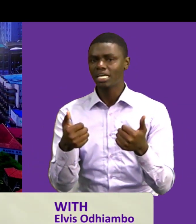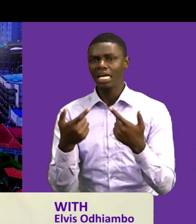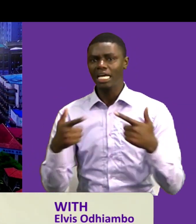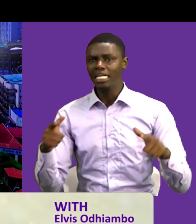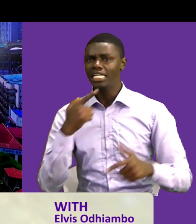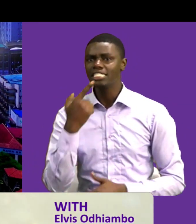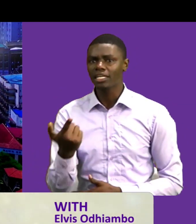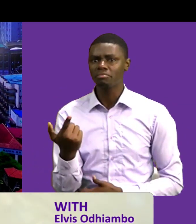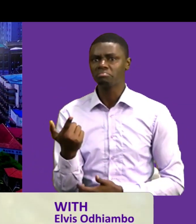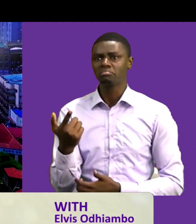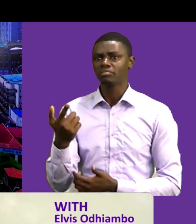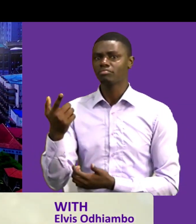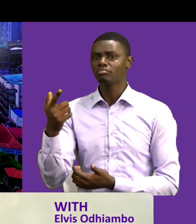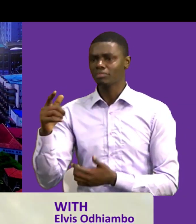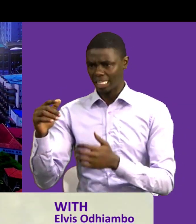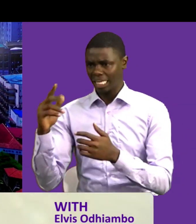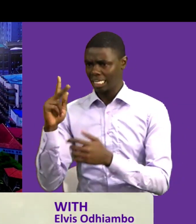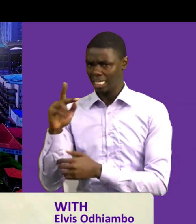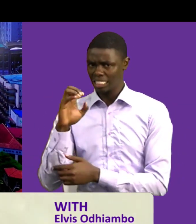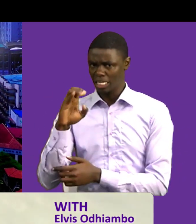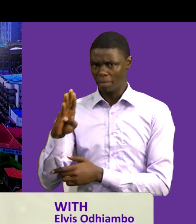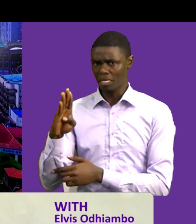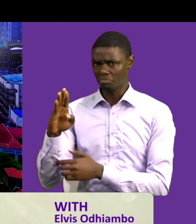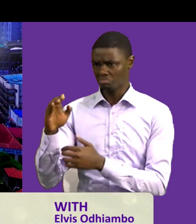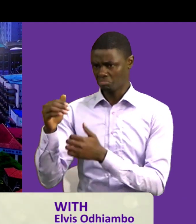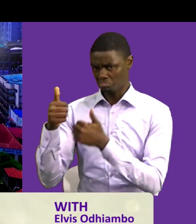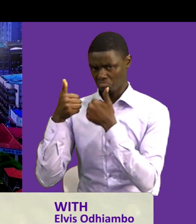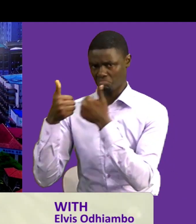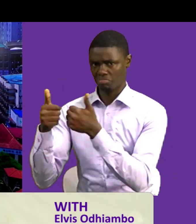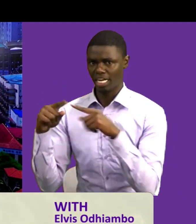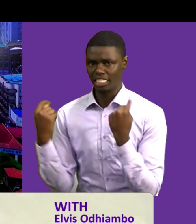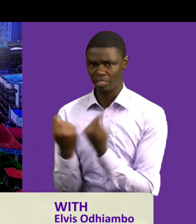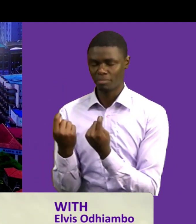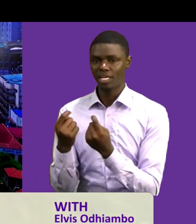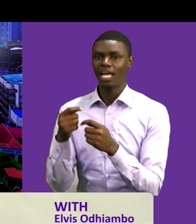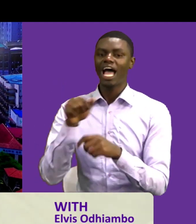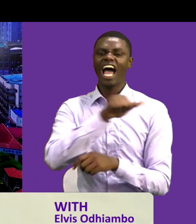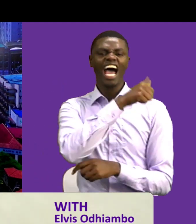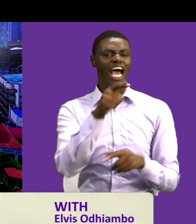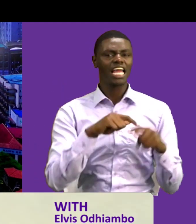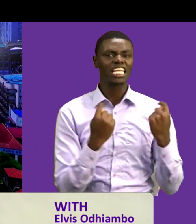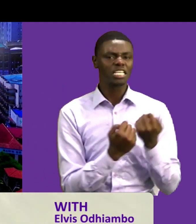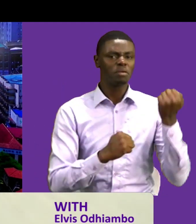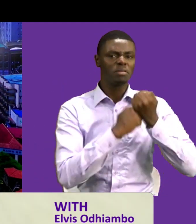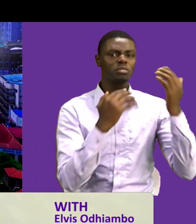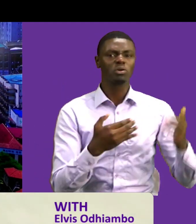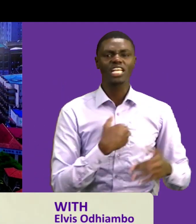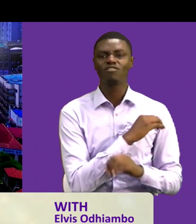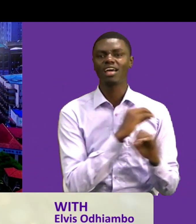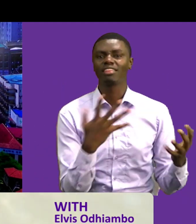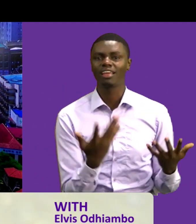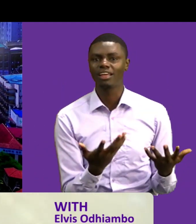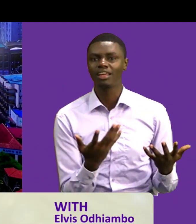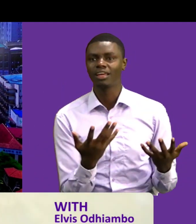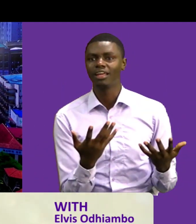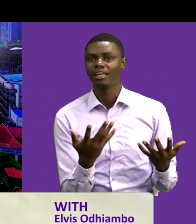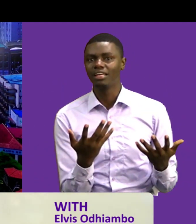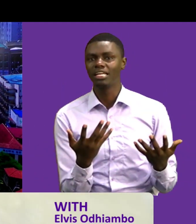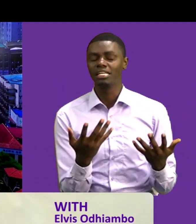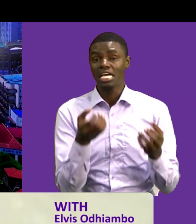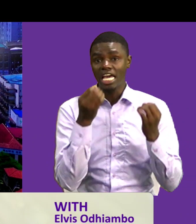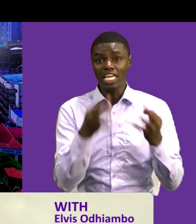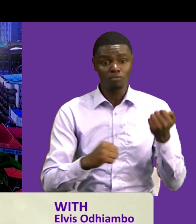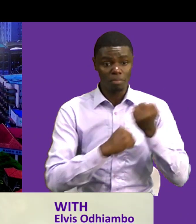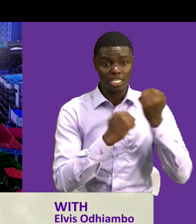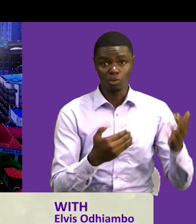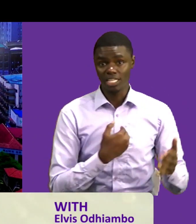Let's say they are a settled team. They are not like other teams that have no sponsors. And if they